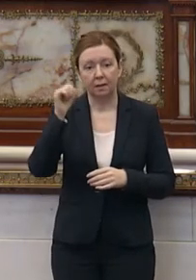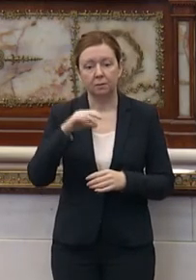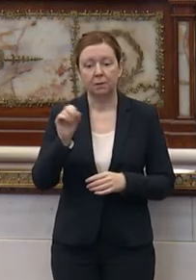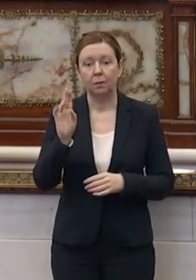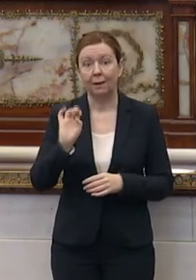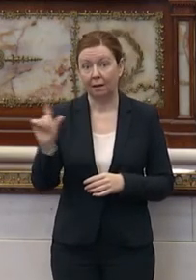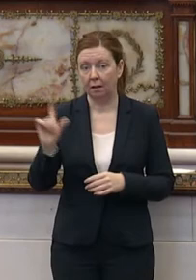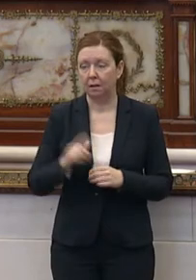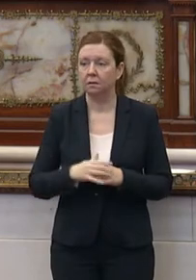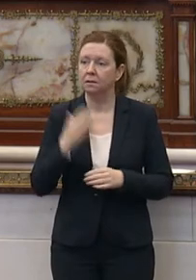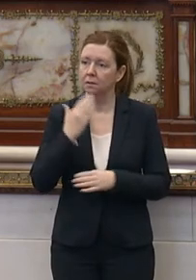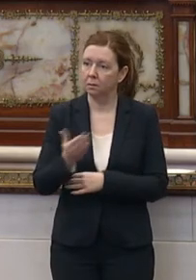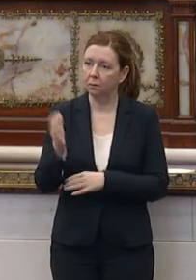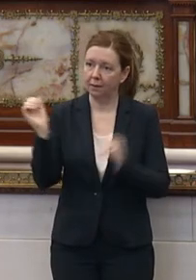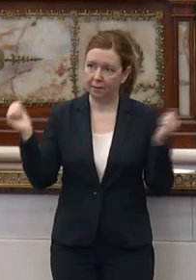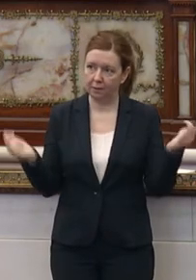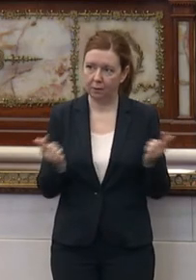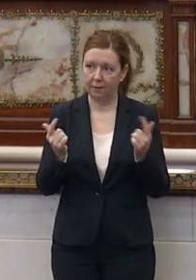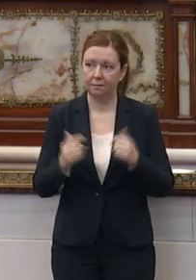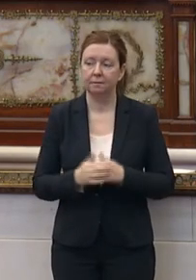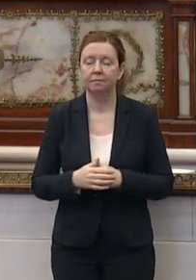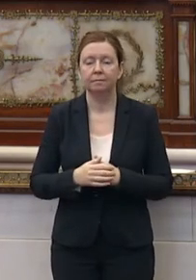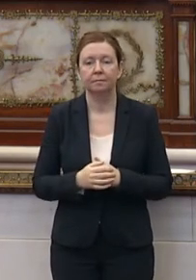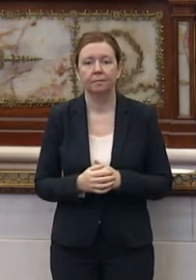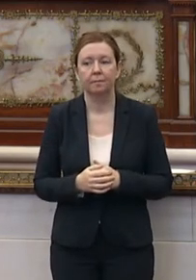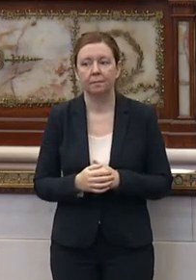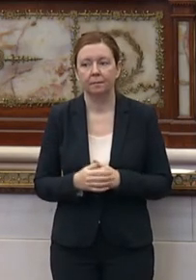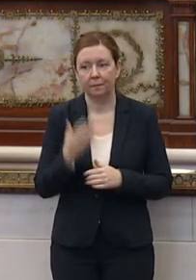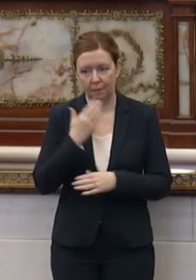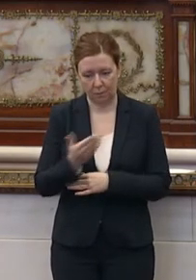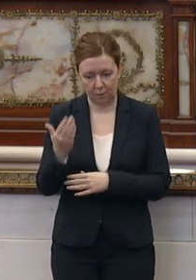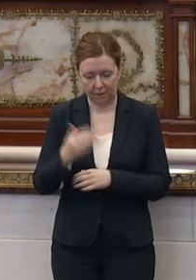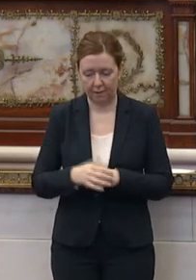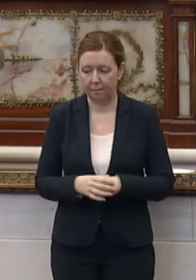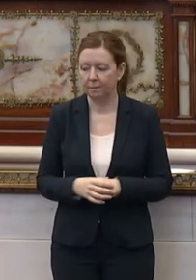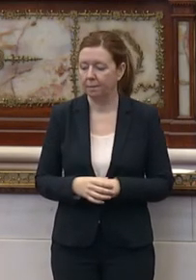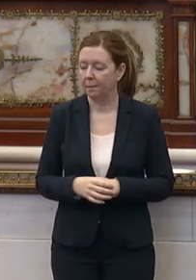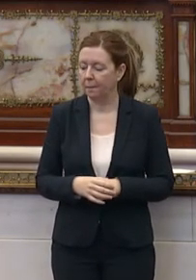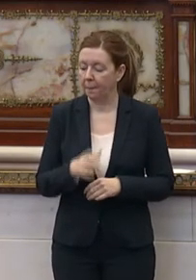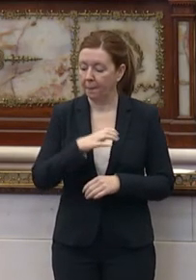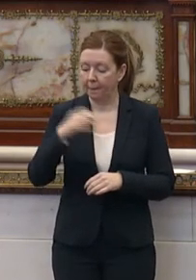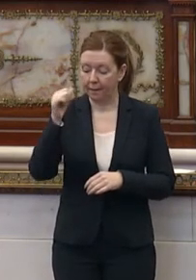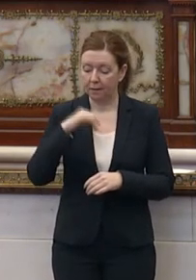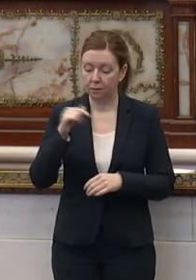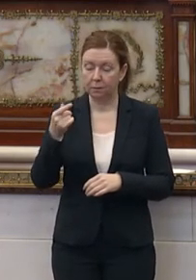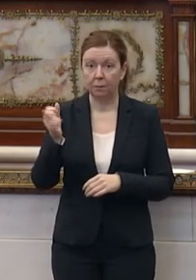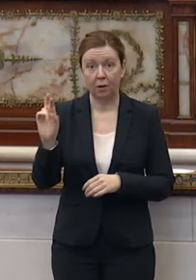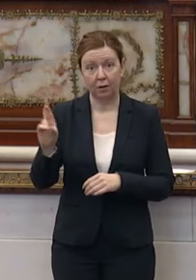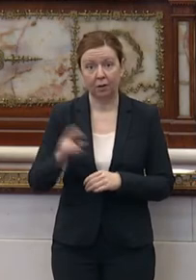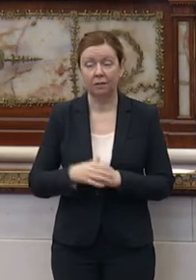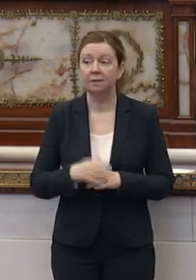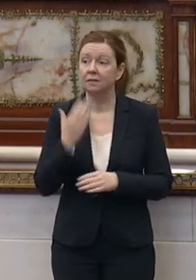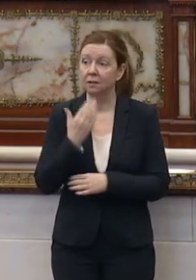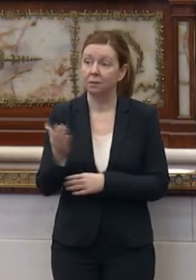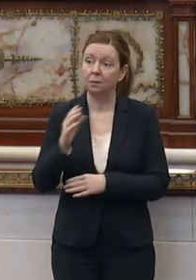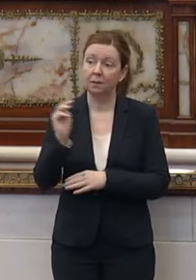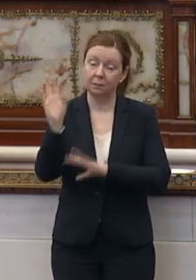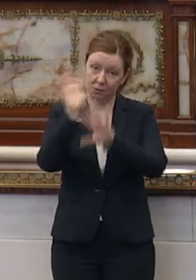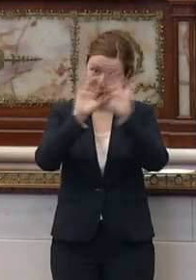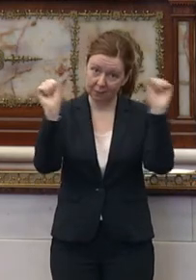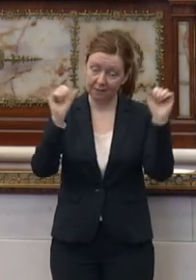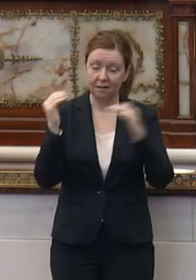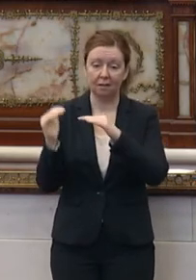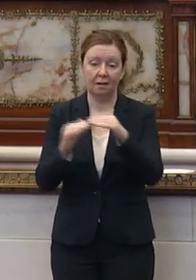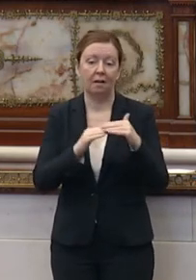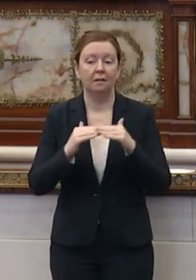O'Neill. Good morning, everyone. Good morning. Councilwoman Parker. Good morning, Mr. President